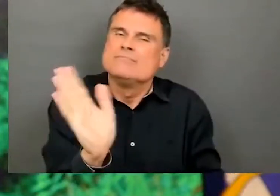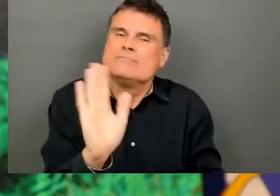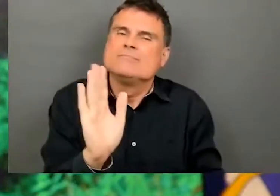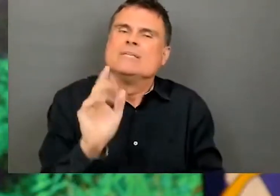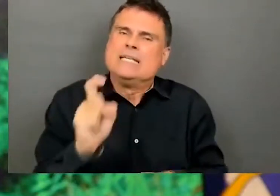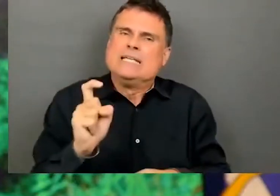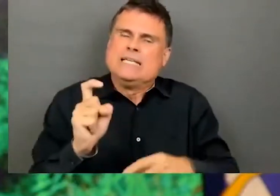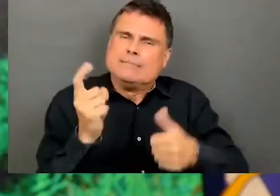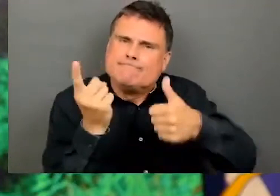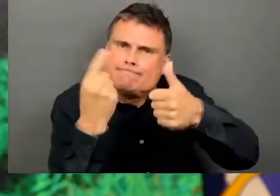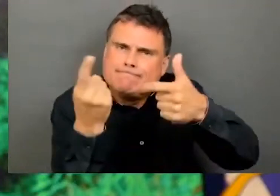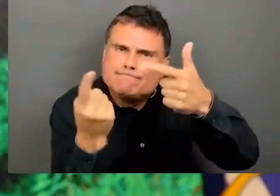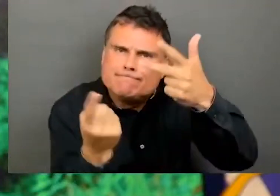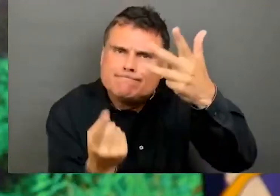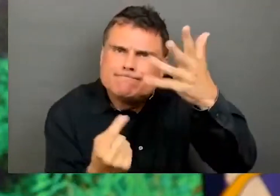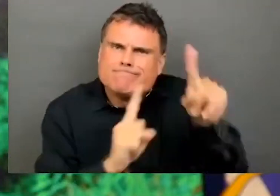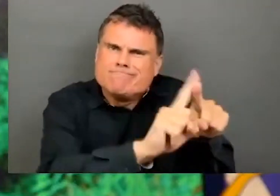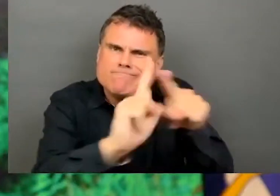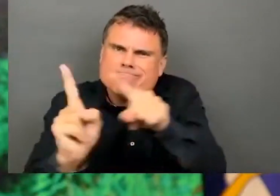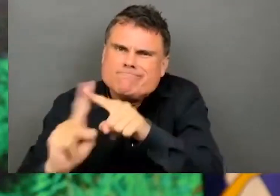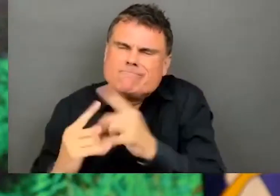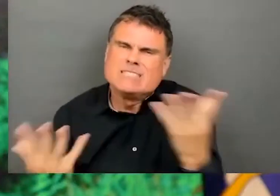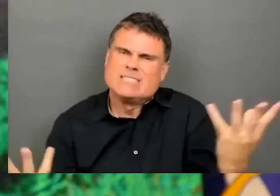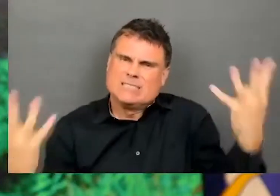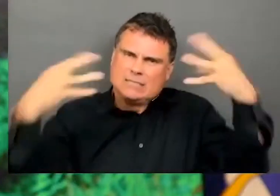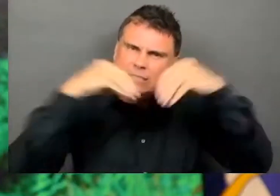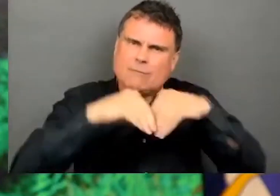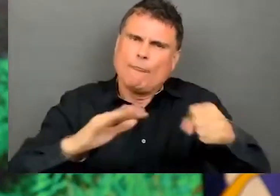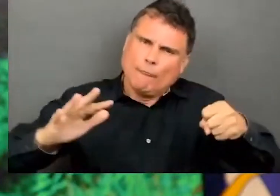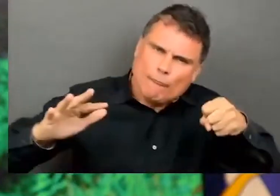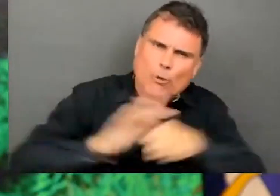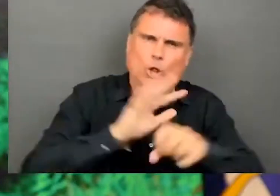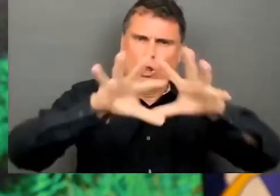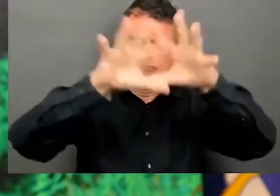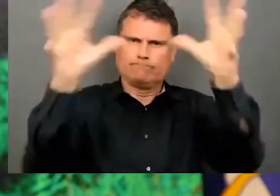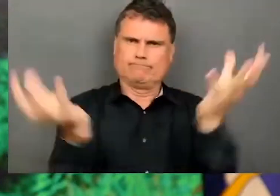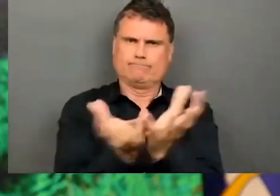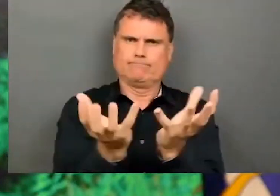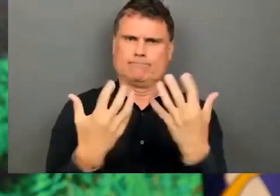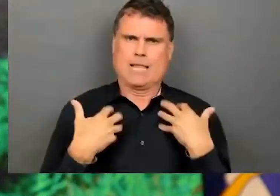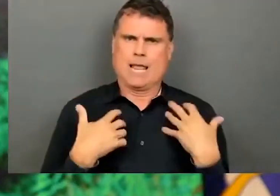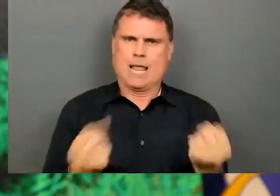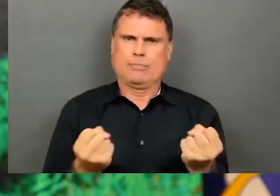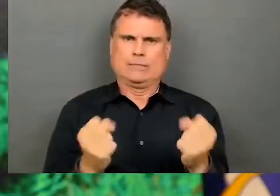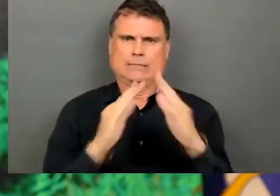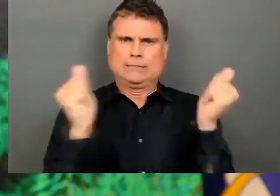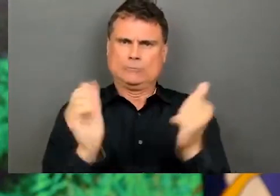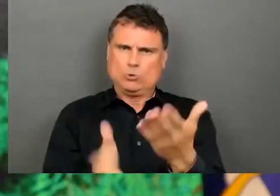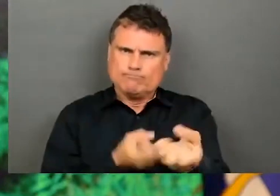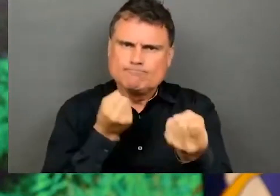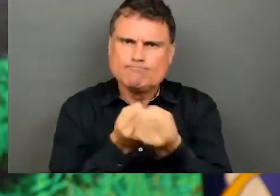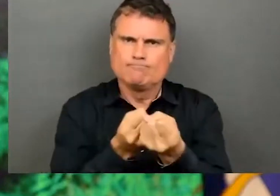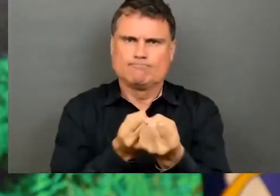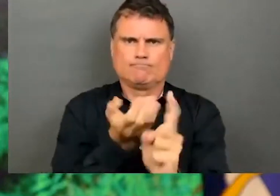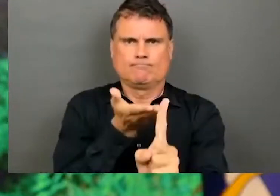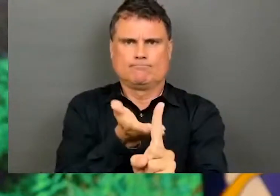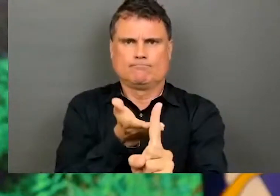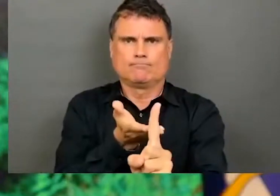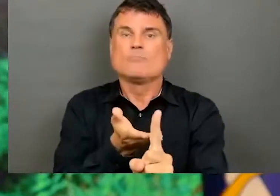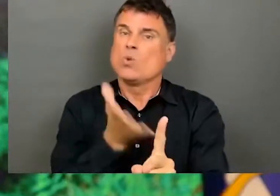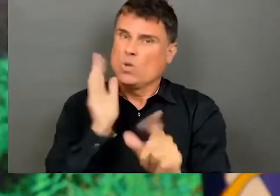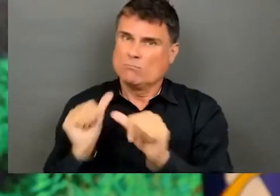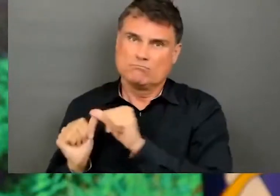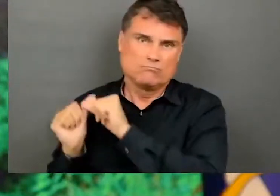a holistic health perspective. And I will continue to call on federal, provincial, and municipal governments to ensure